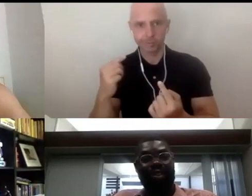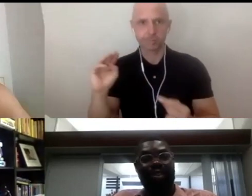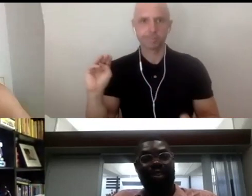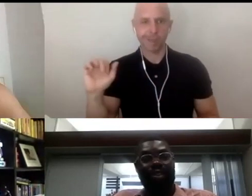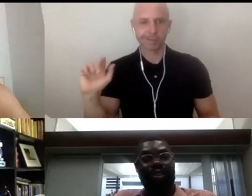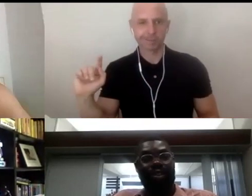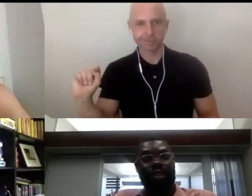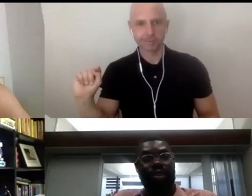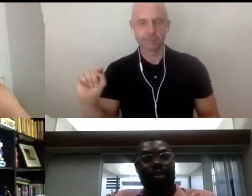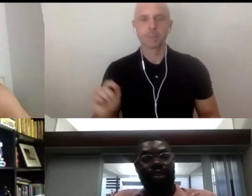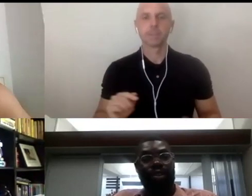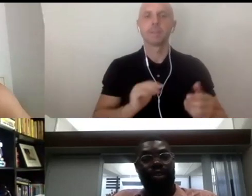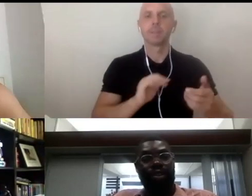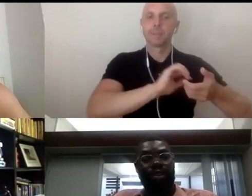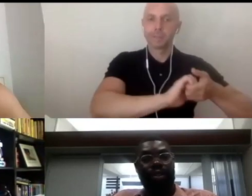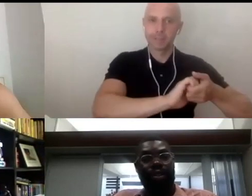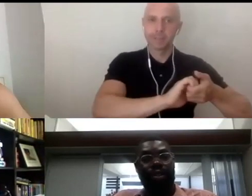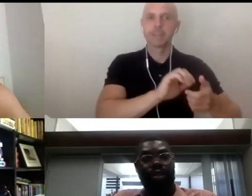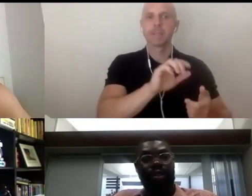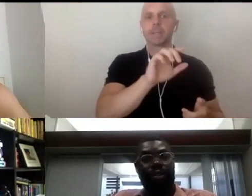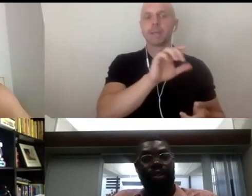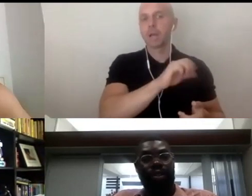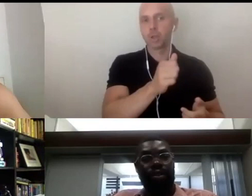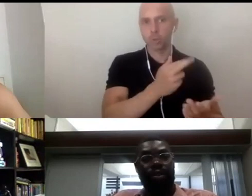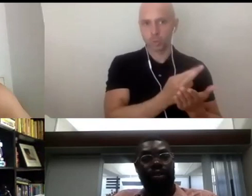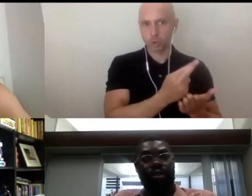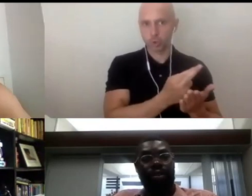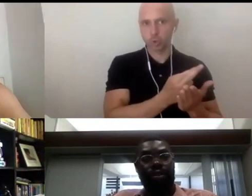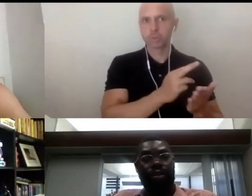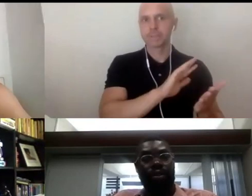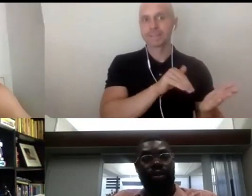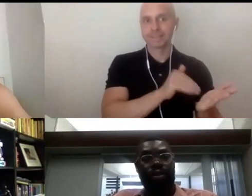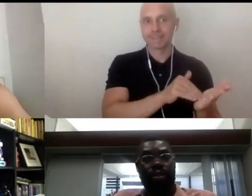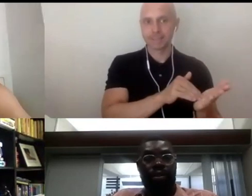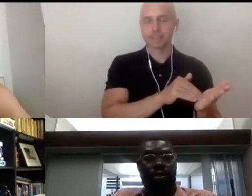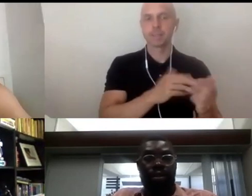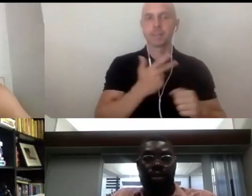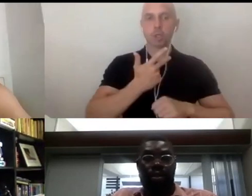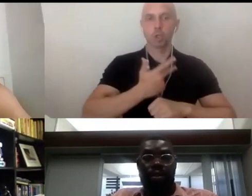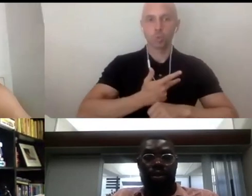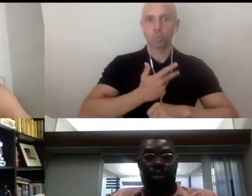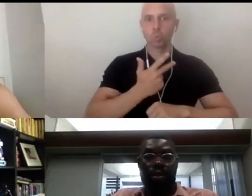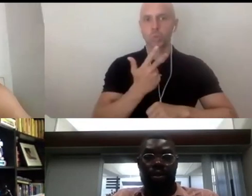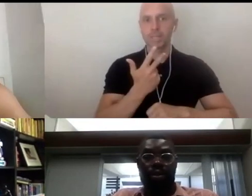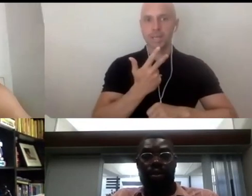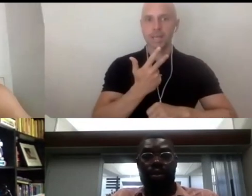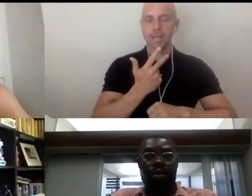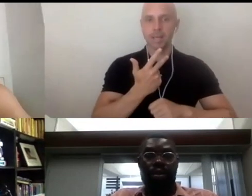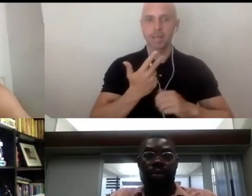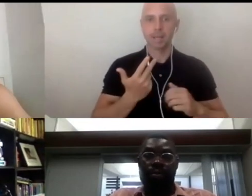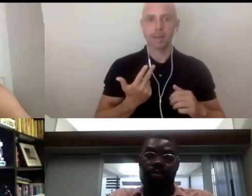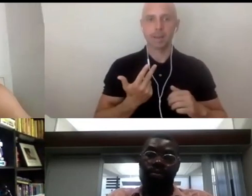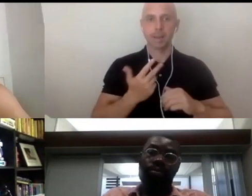partner, Delta Family Resource Center, are adapting our 3-day park party model into 2 months of